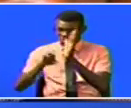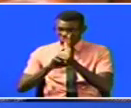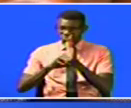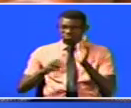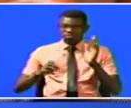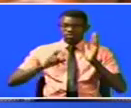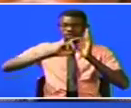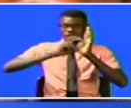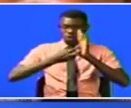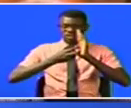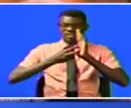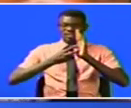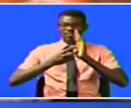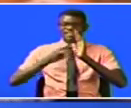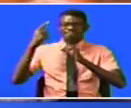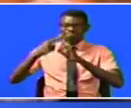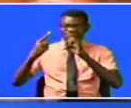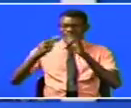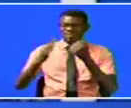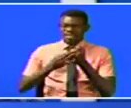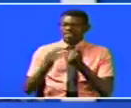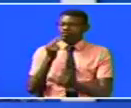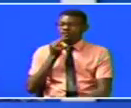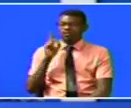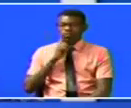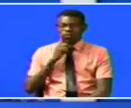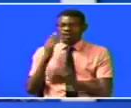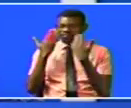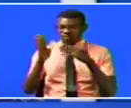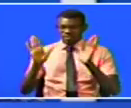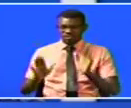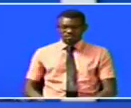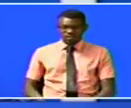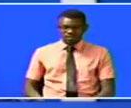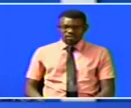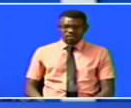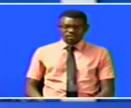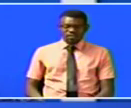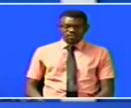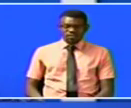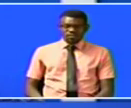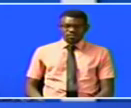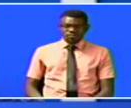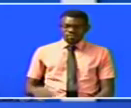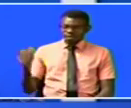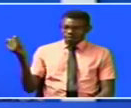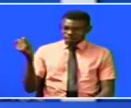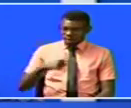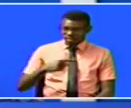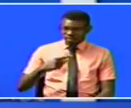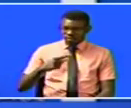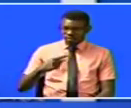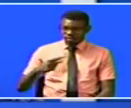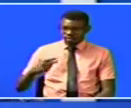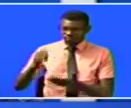non-renewable 8 years term which expires on Tuesday. From the demands which I have, you know, demands to audit when there